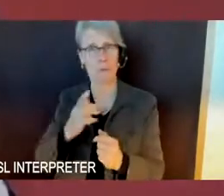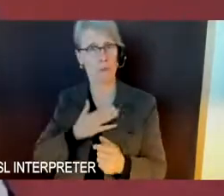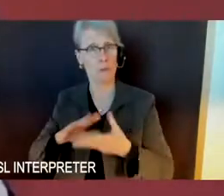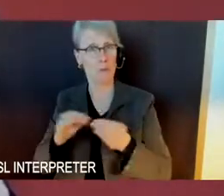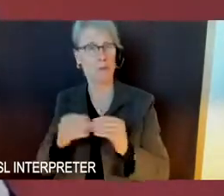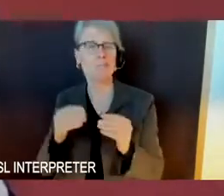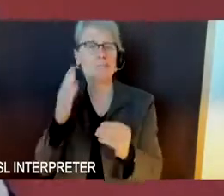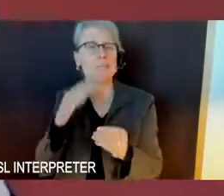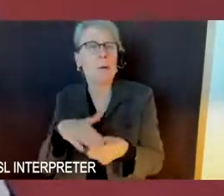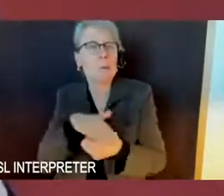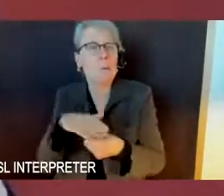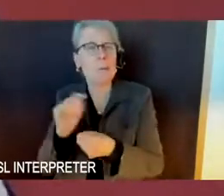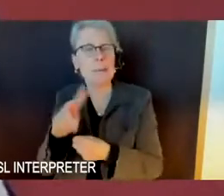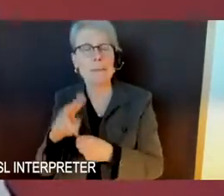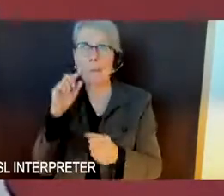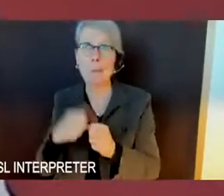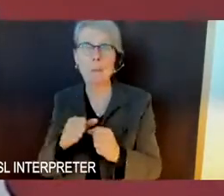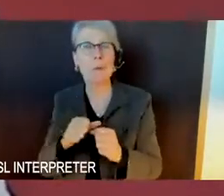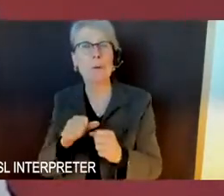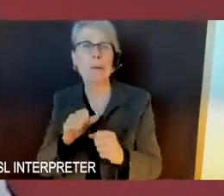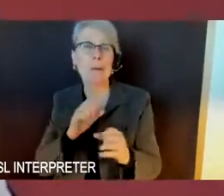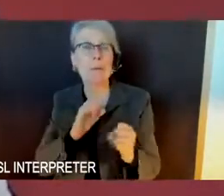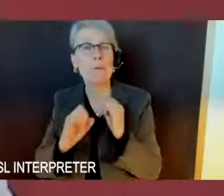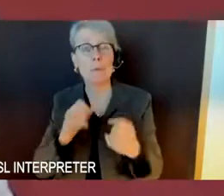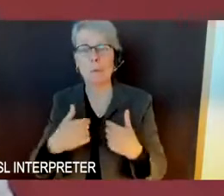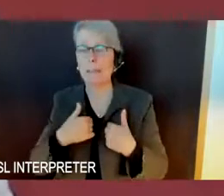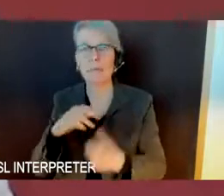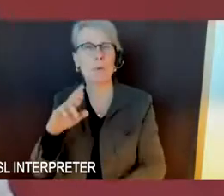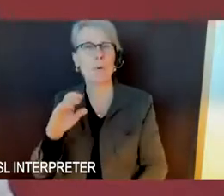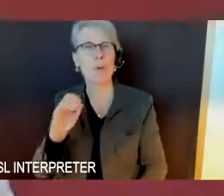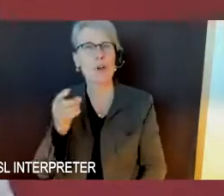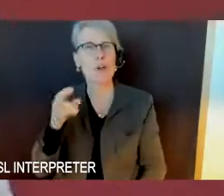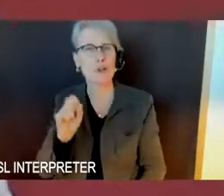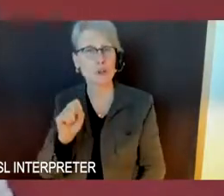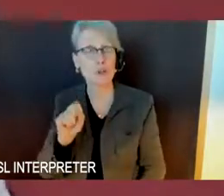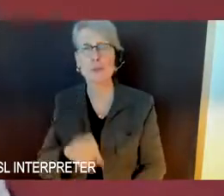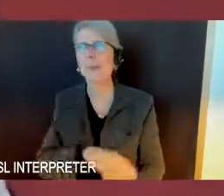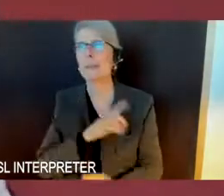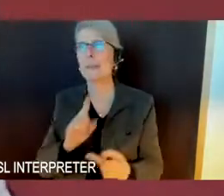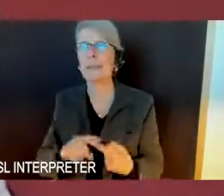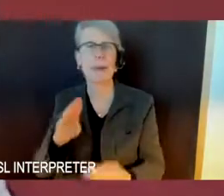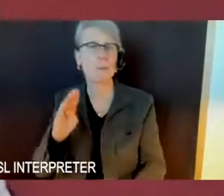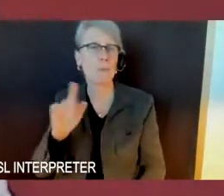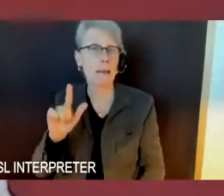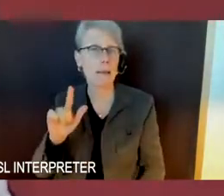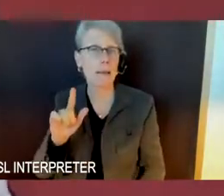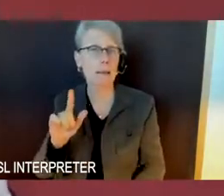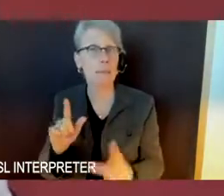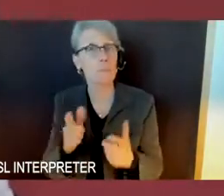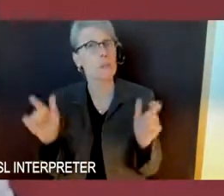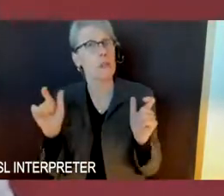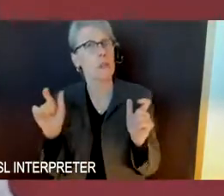story. And, you know, it started with local TV. Like I remember I did a little piece for Rogers. And then, you know, I did another